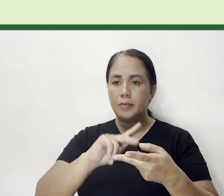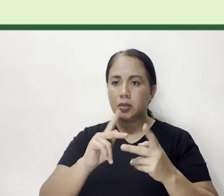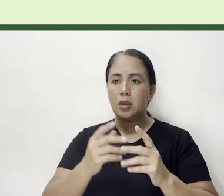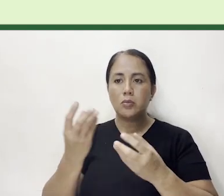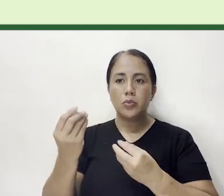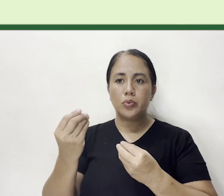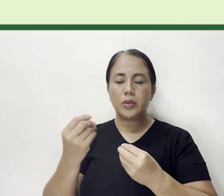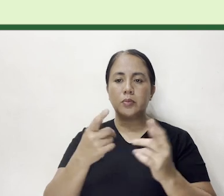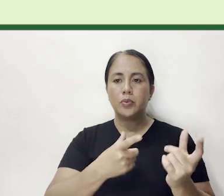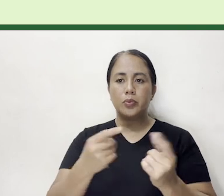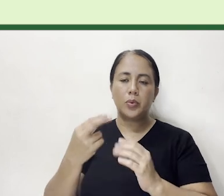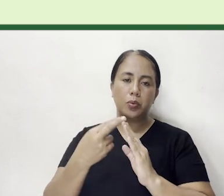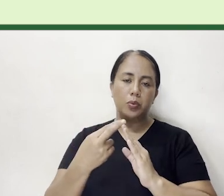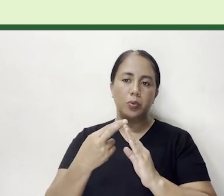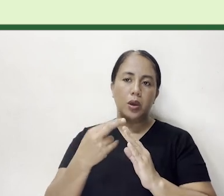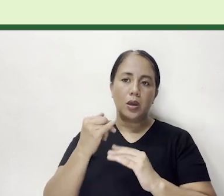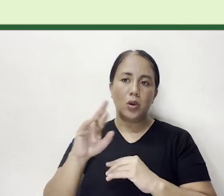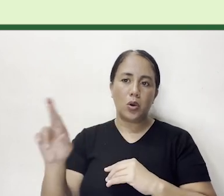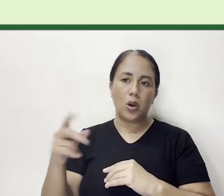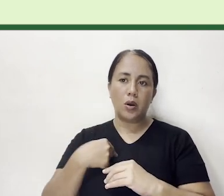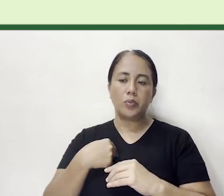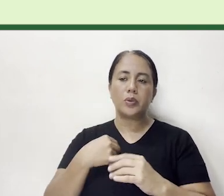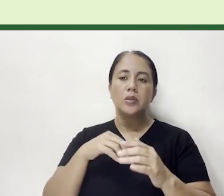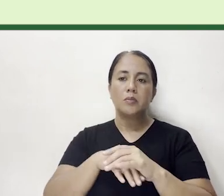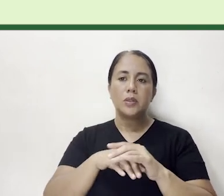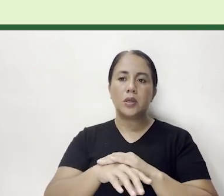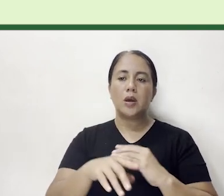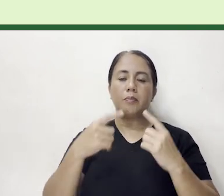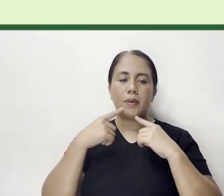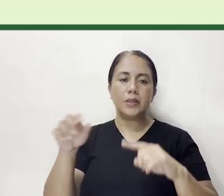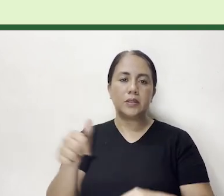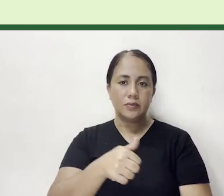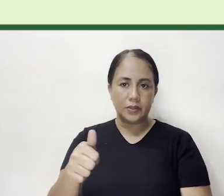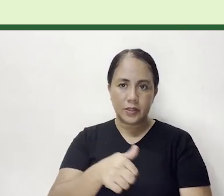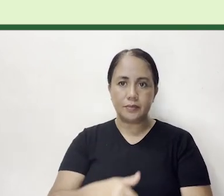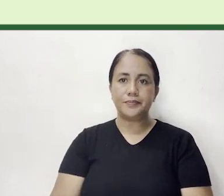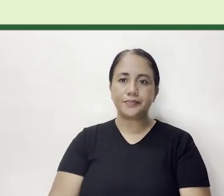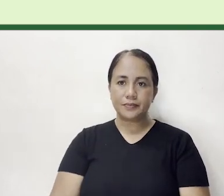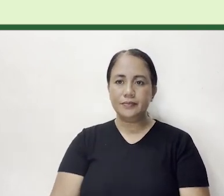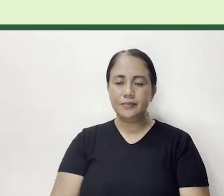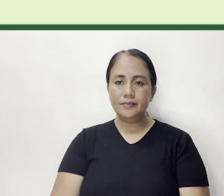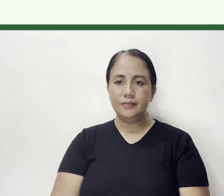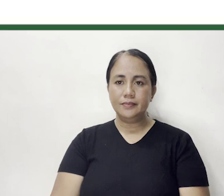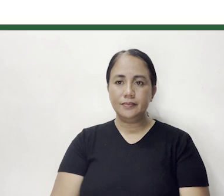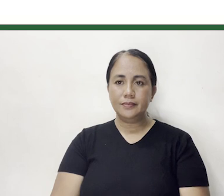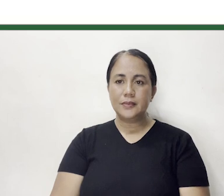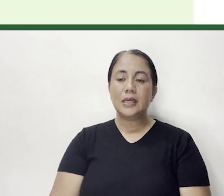consultation on the updating of the implementing rules and regulations on the accessibility of public